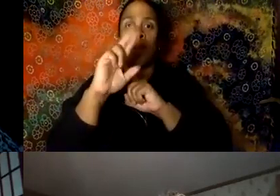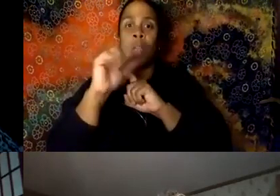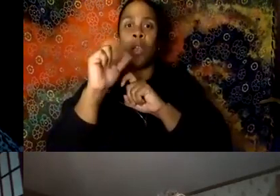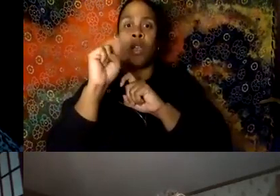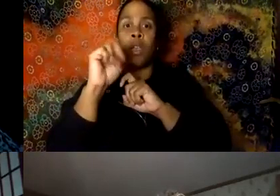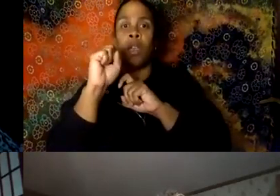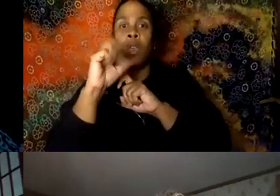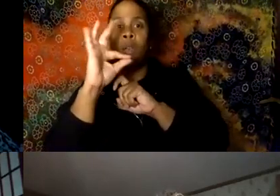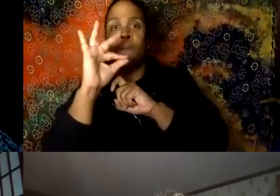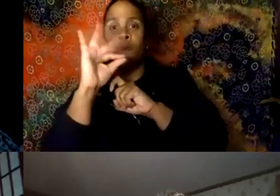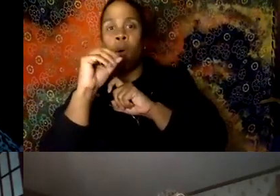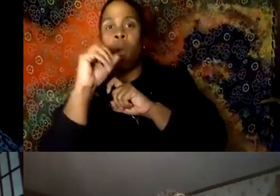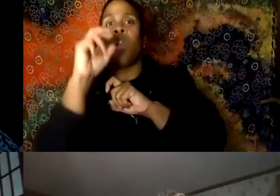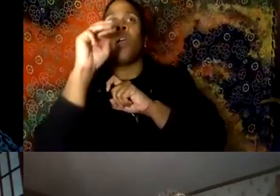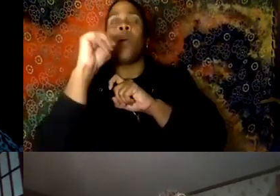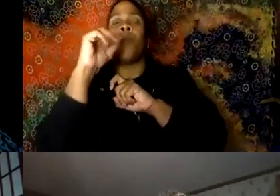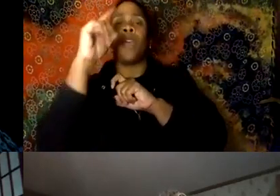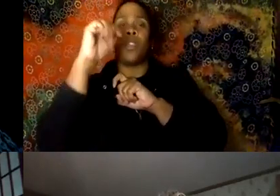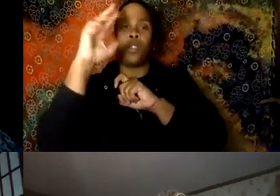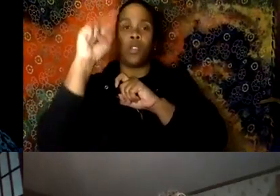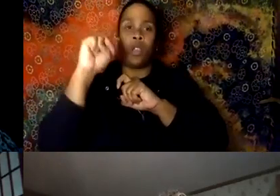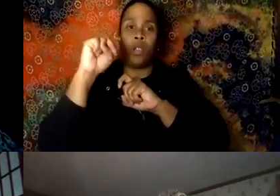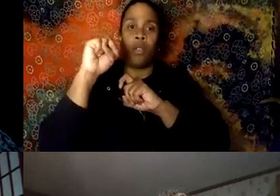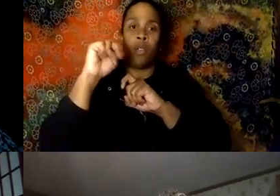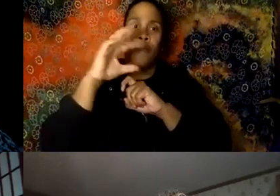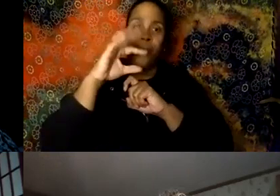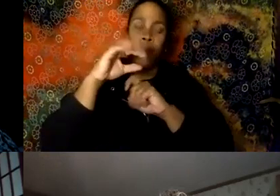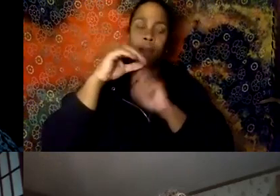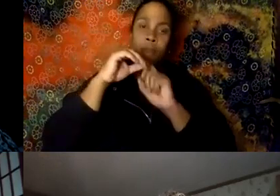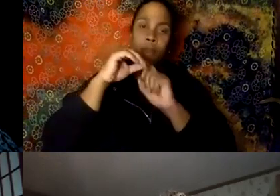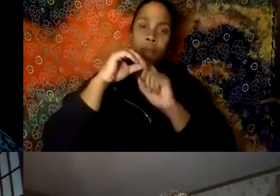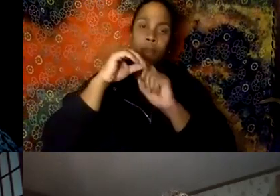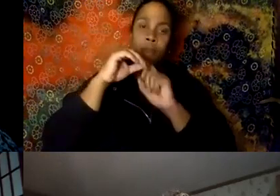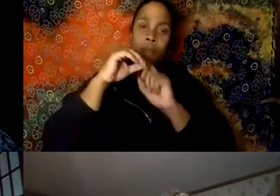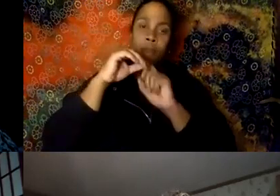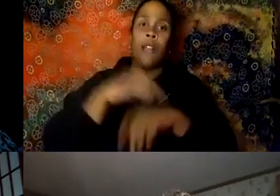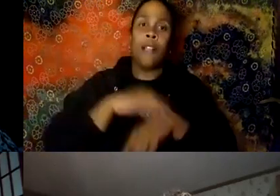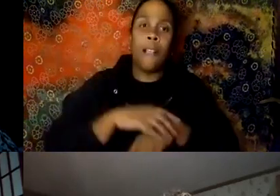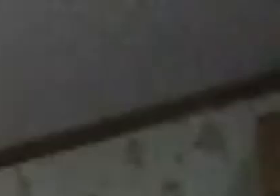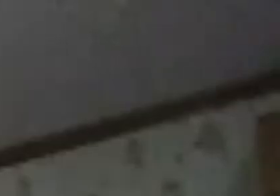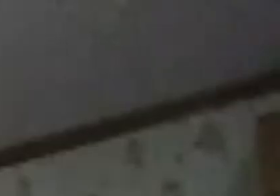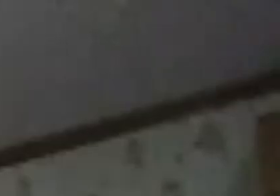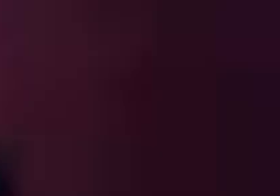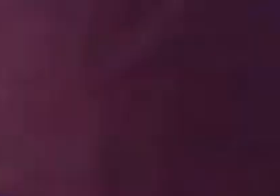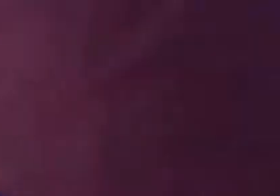Phoenix. Oh. A fresh new way of living emerges. Oh my gosh, I'm getting excited.